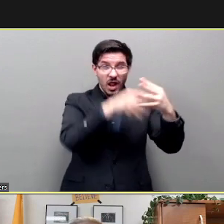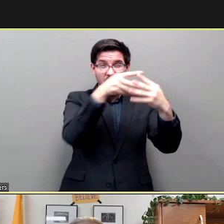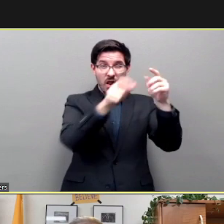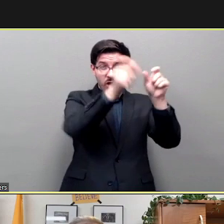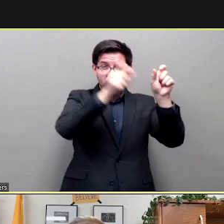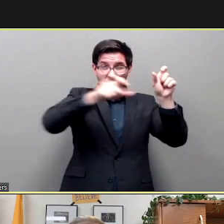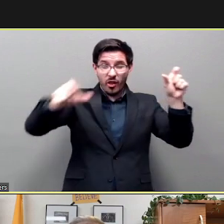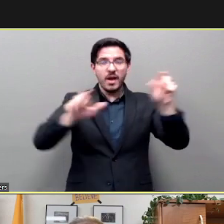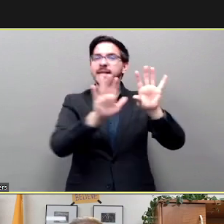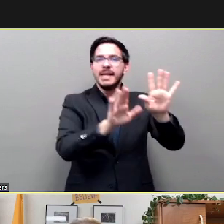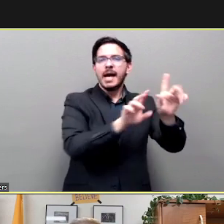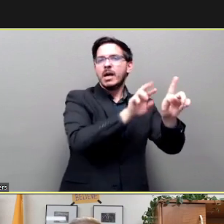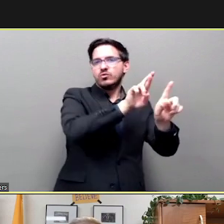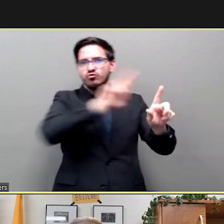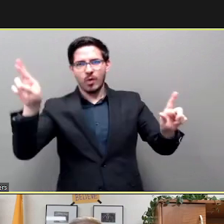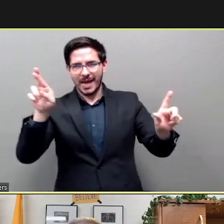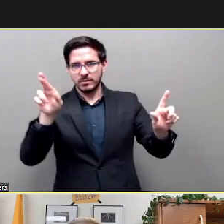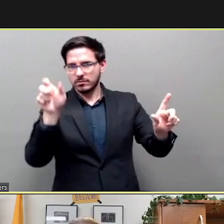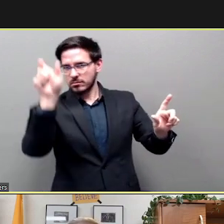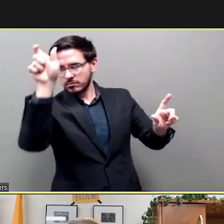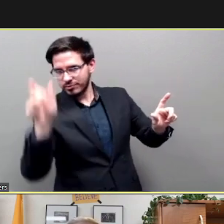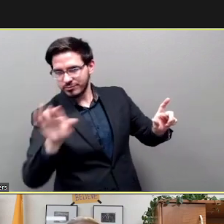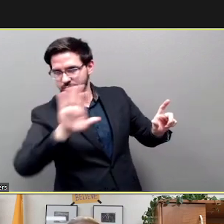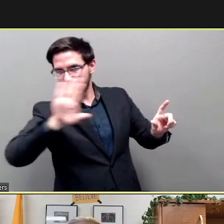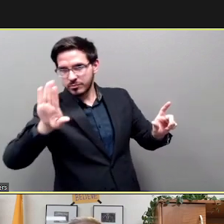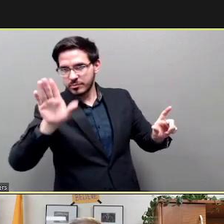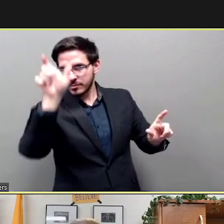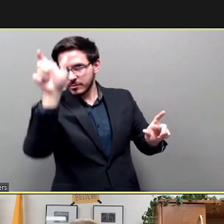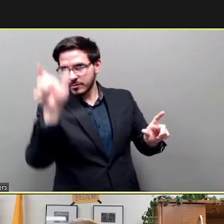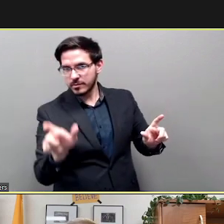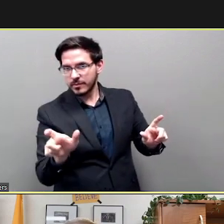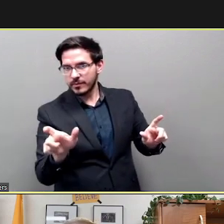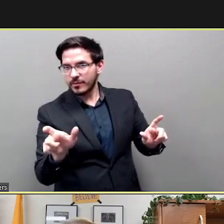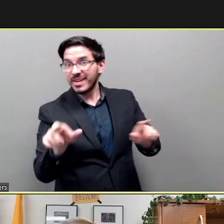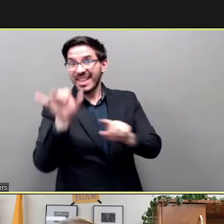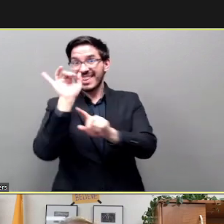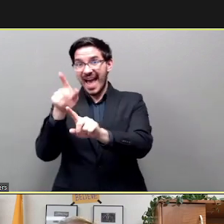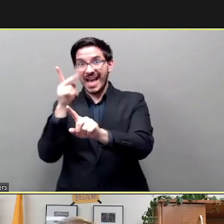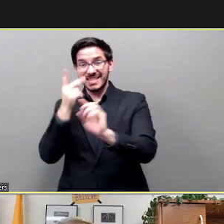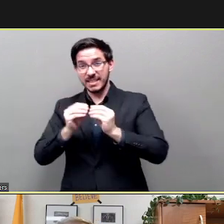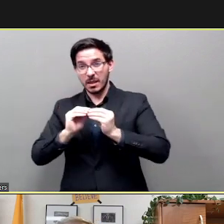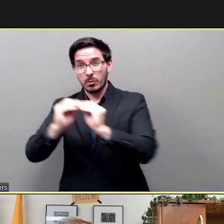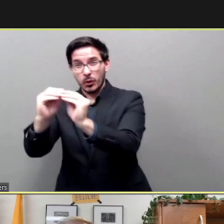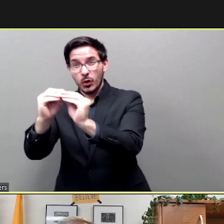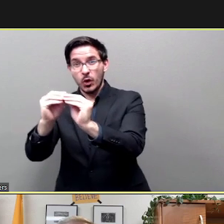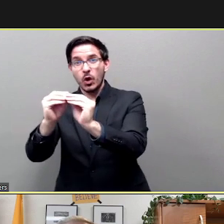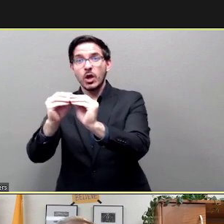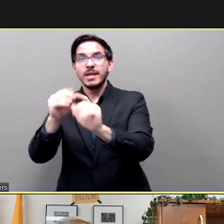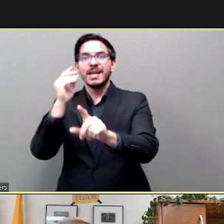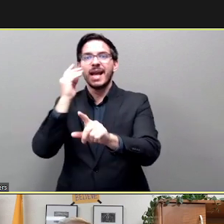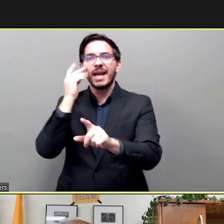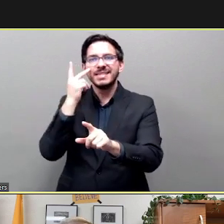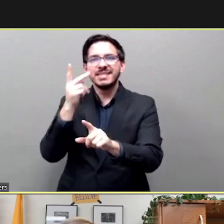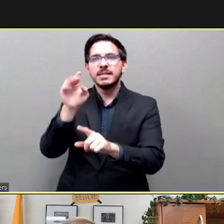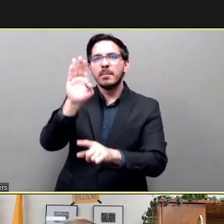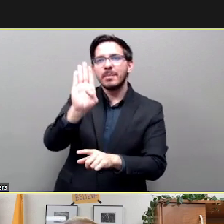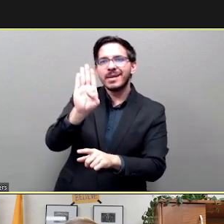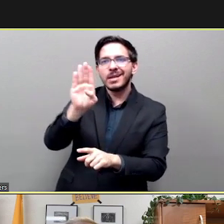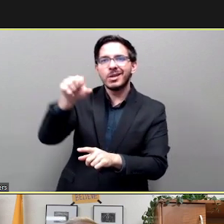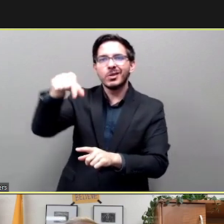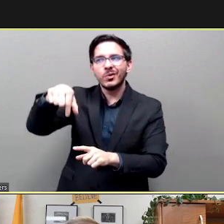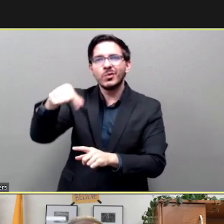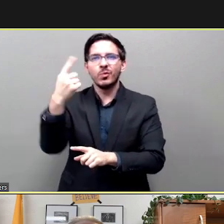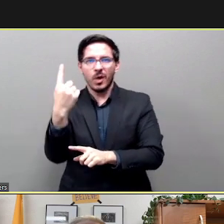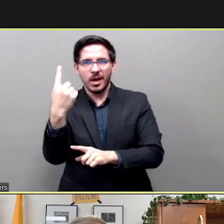graph. And what we're seeing is really similar to nationally, and that is the emergence of BQ1 and